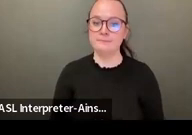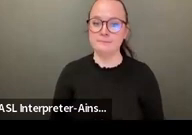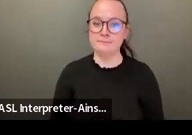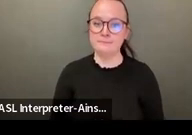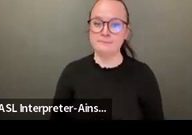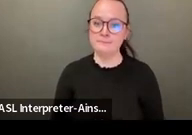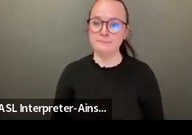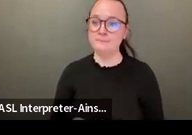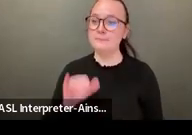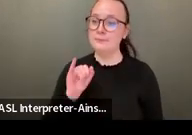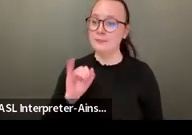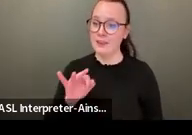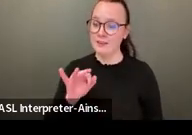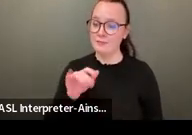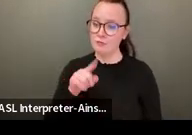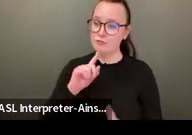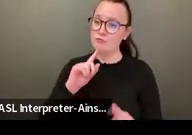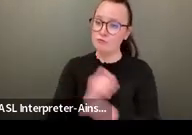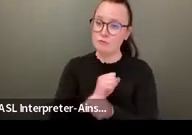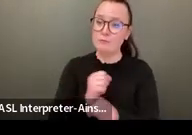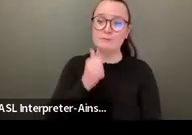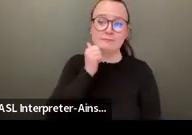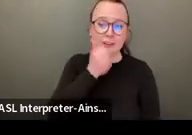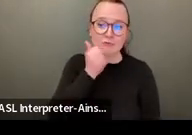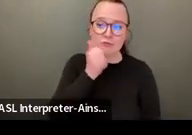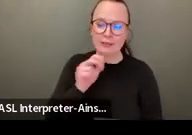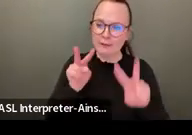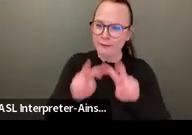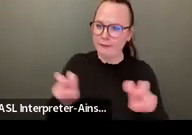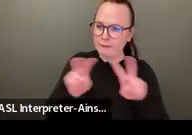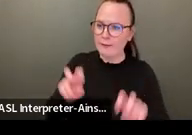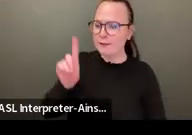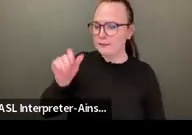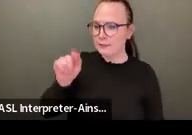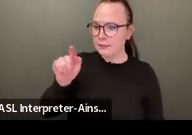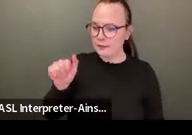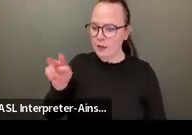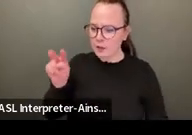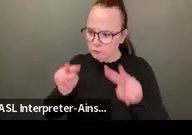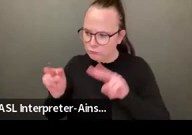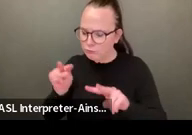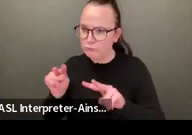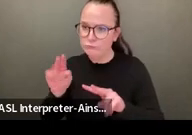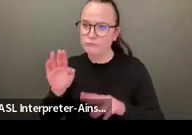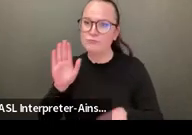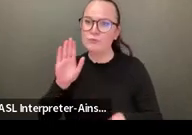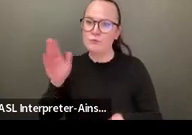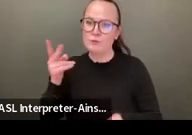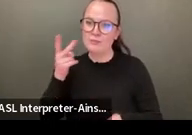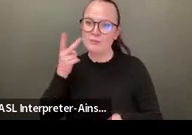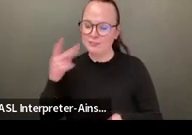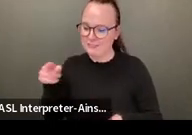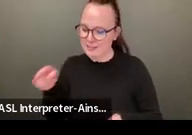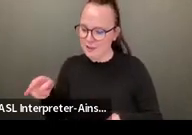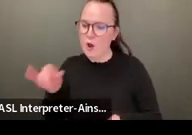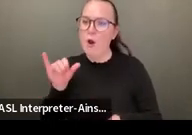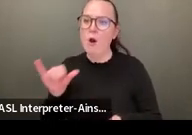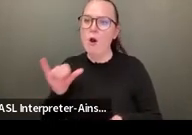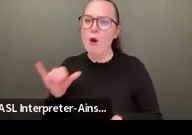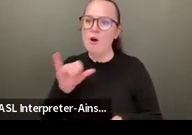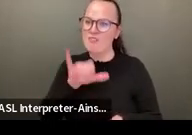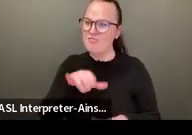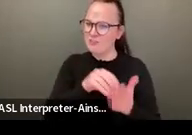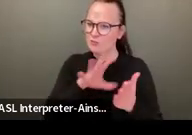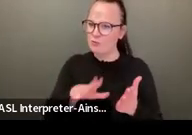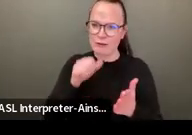analyzing your data on a regular basis, it's going to show you that your student is not making progress. And